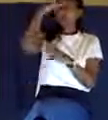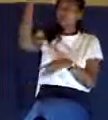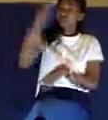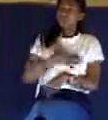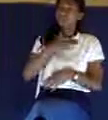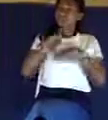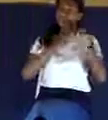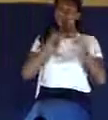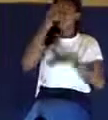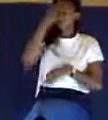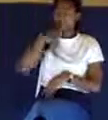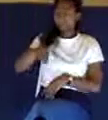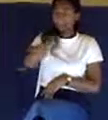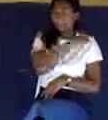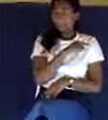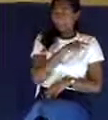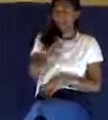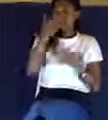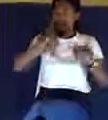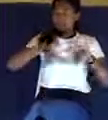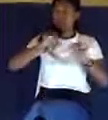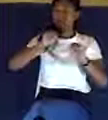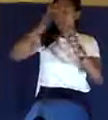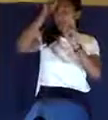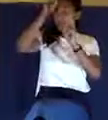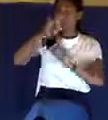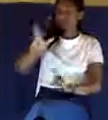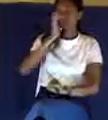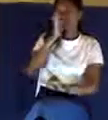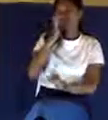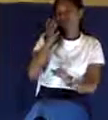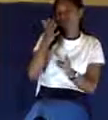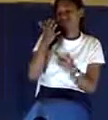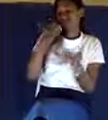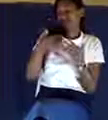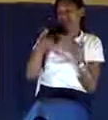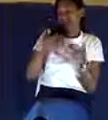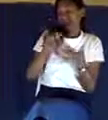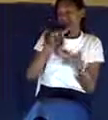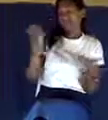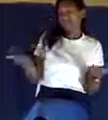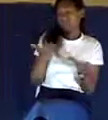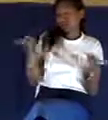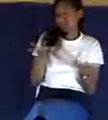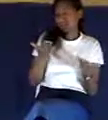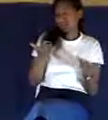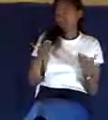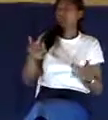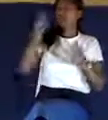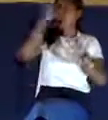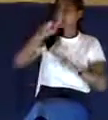comfort. But we can still honor our mothers even though they're not here by how we live our life.